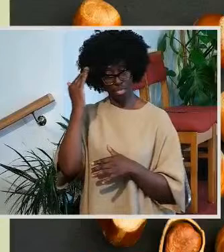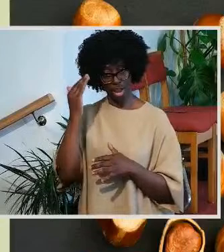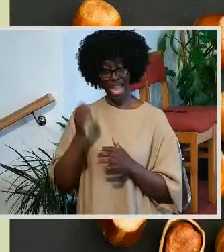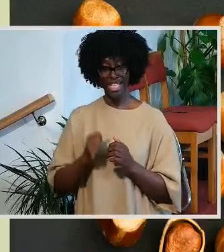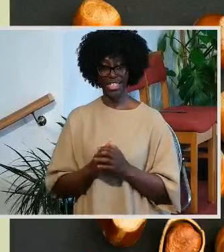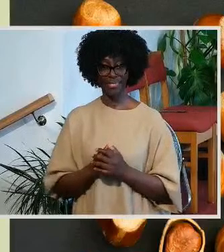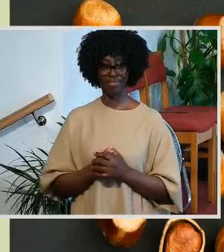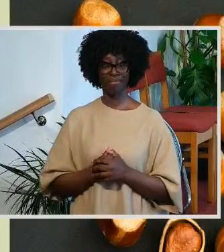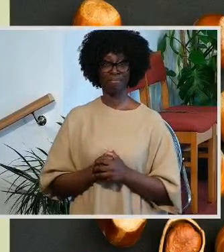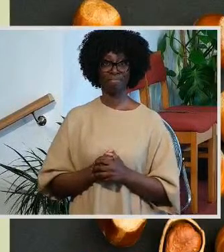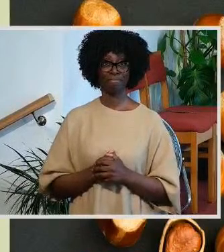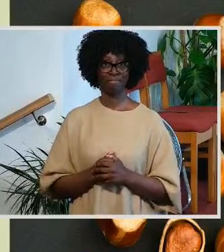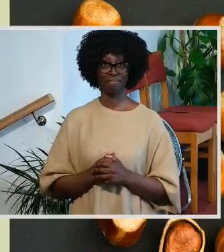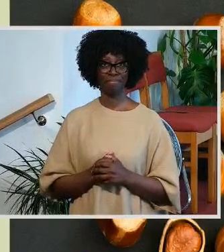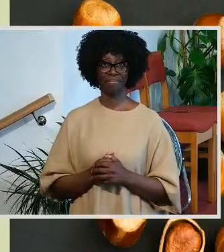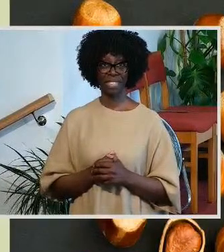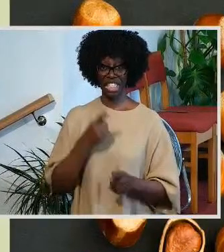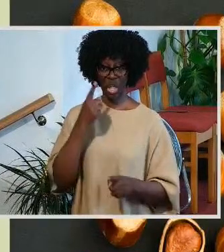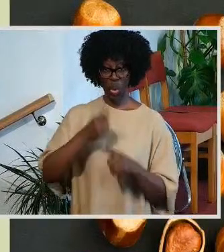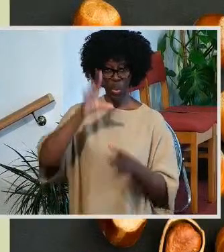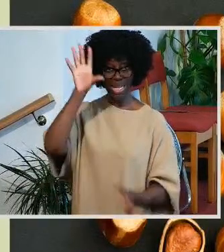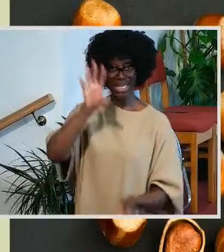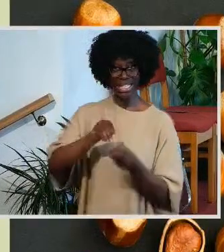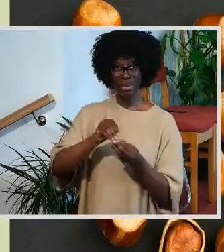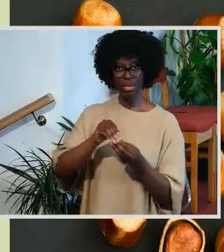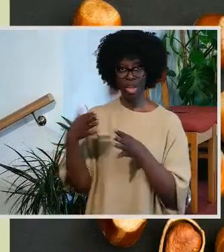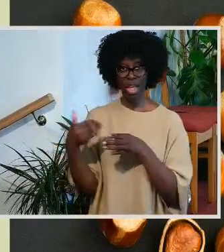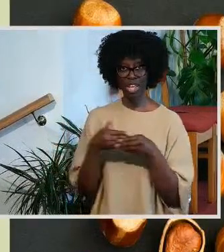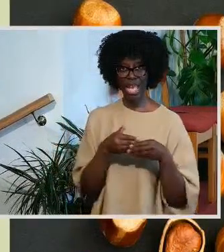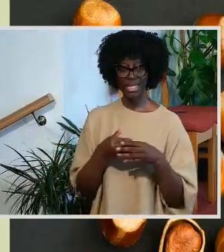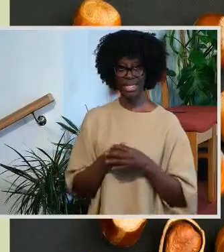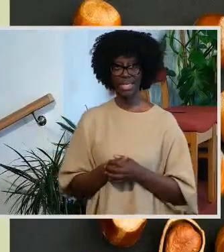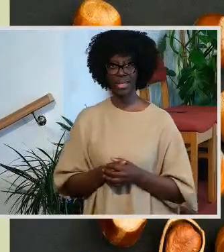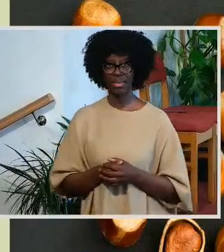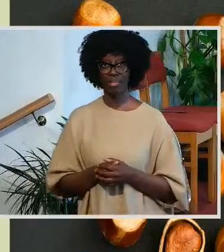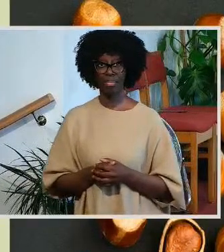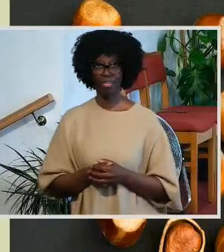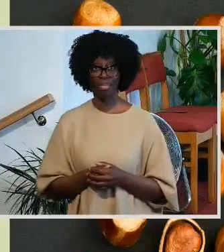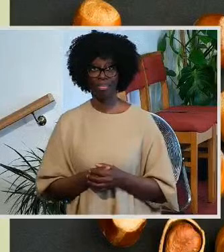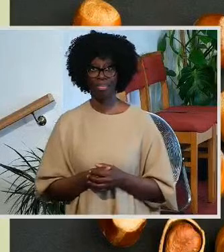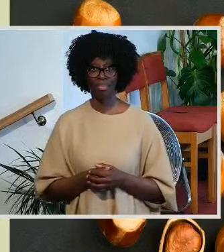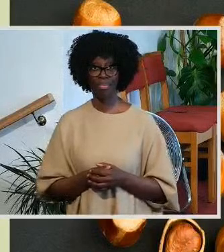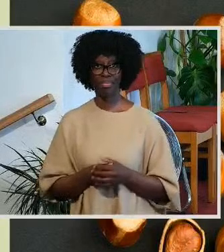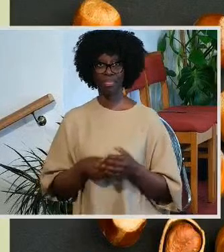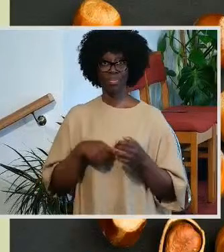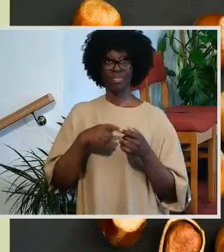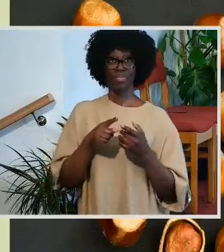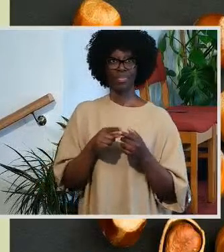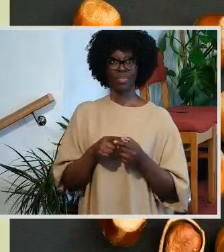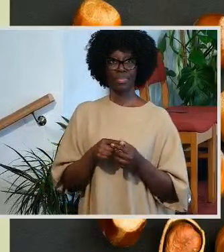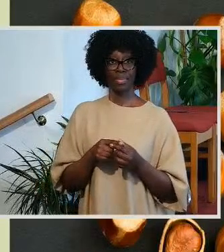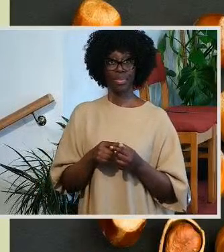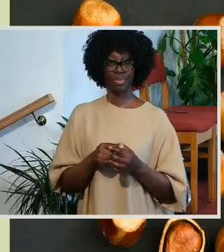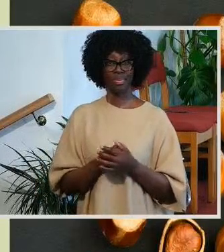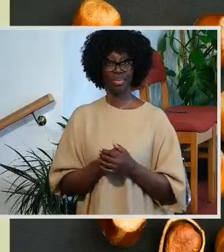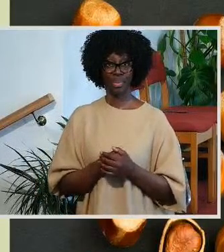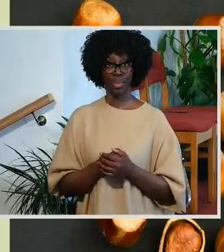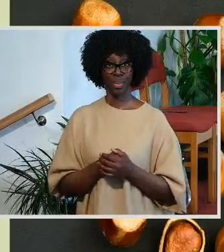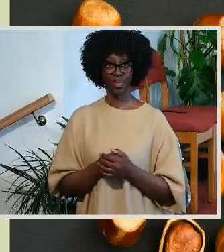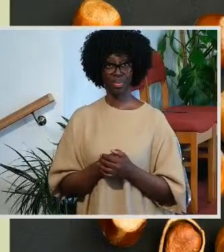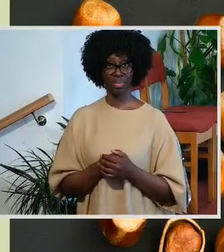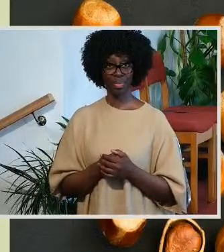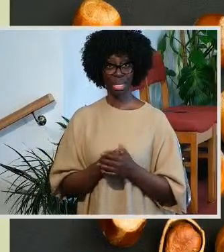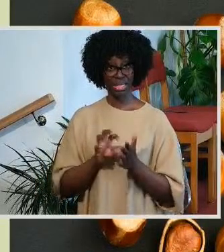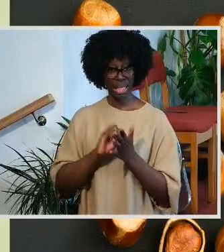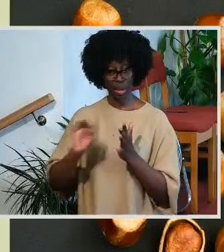can try. This is just a quick summary of some guidelines. I've mentioned the one about the fasting, but so